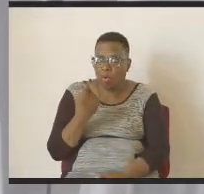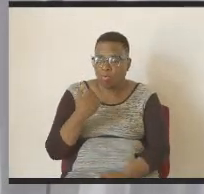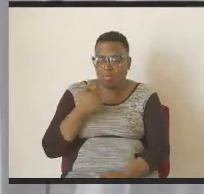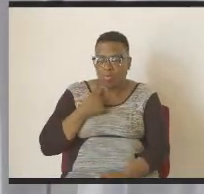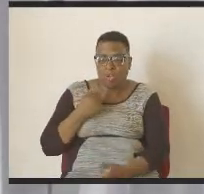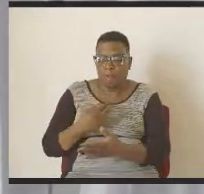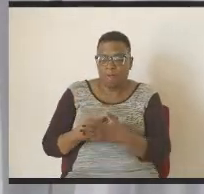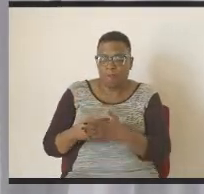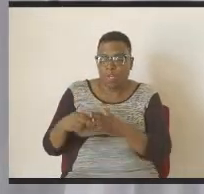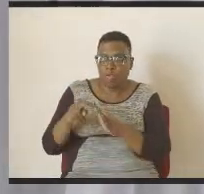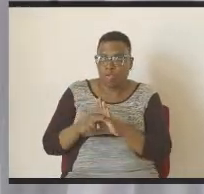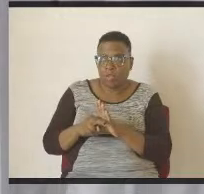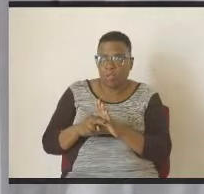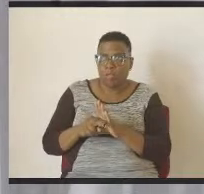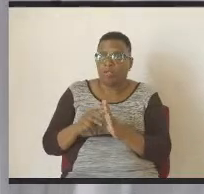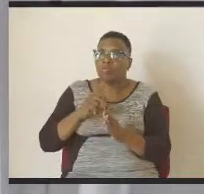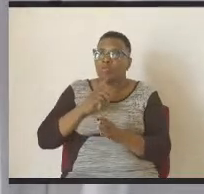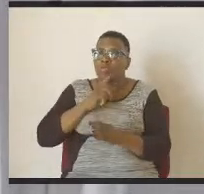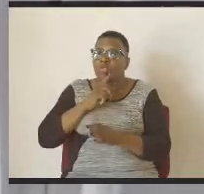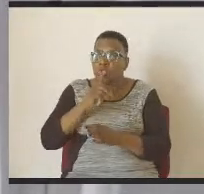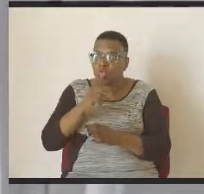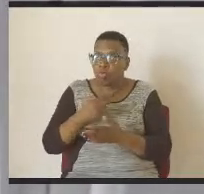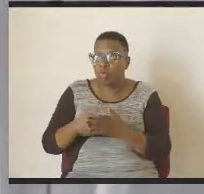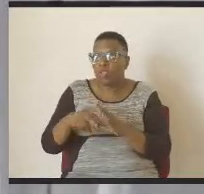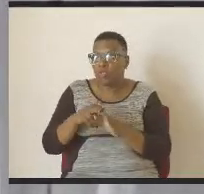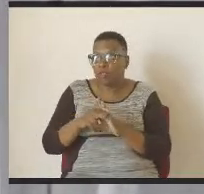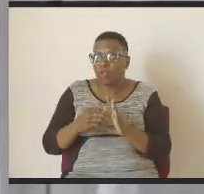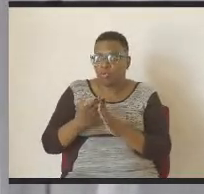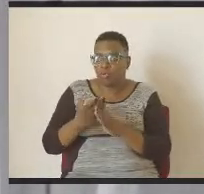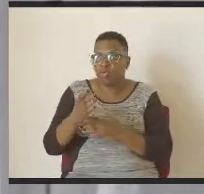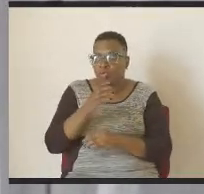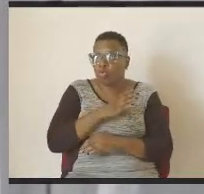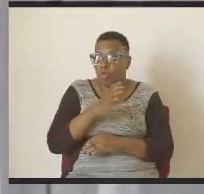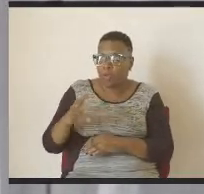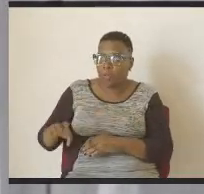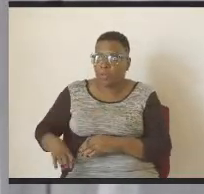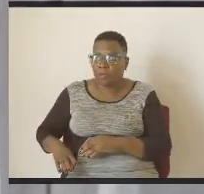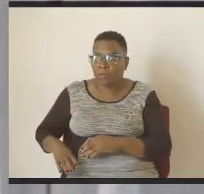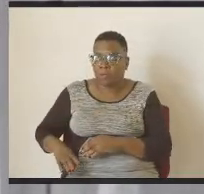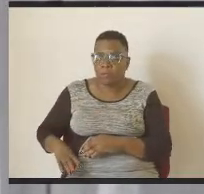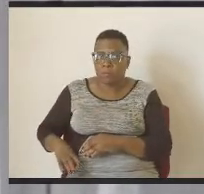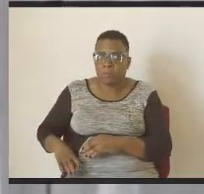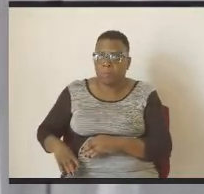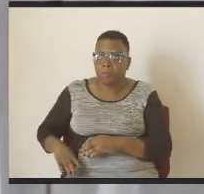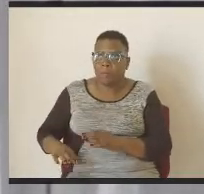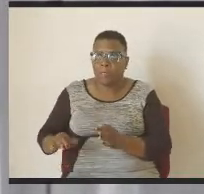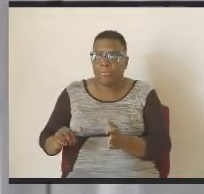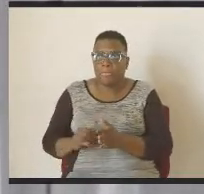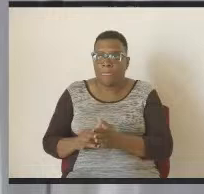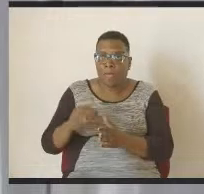but true righteousness has been imputed. That's why we can look forward.